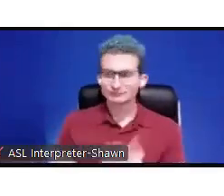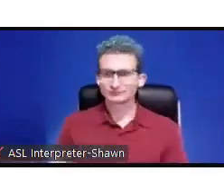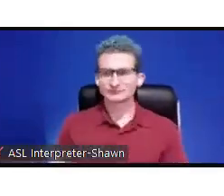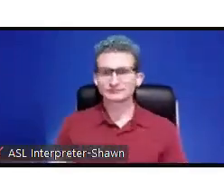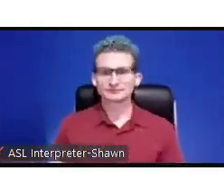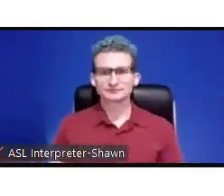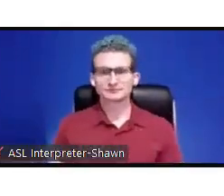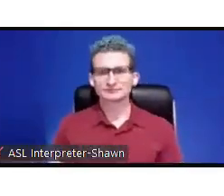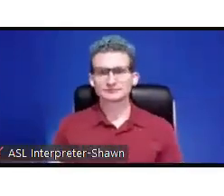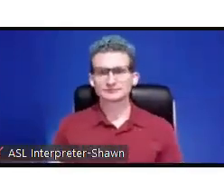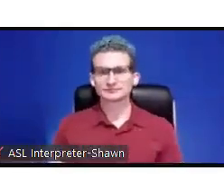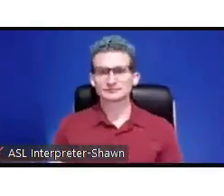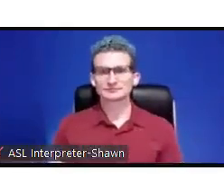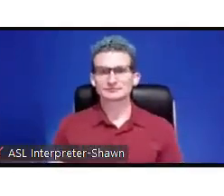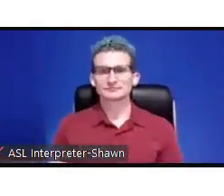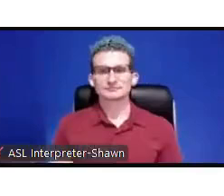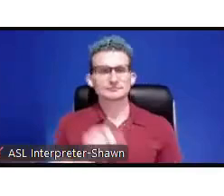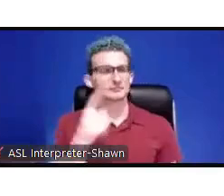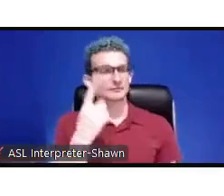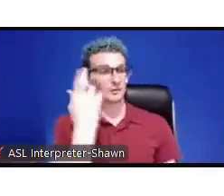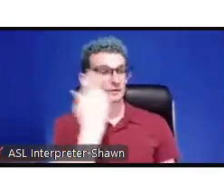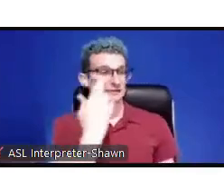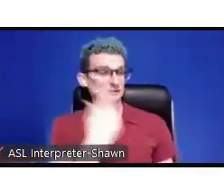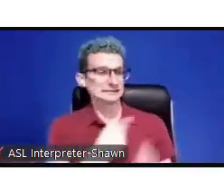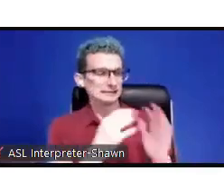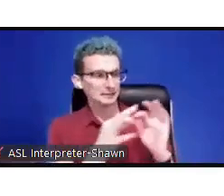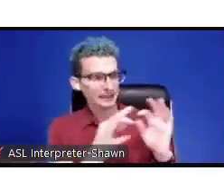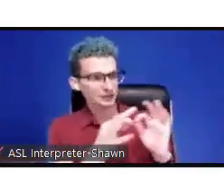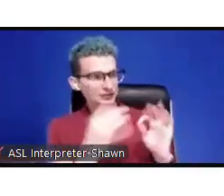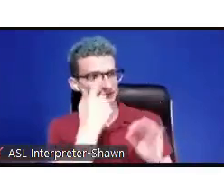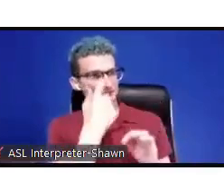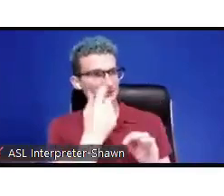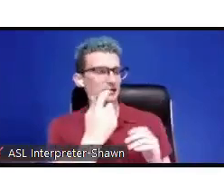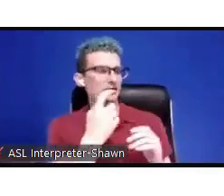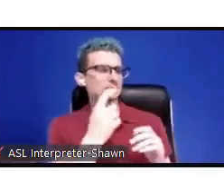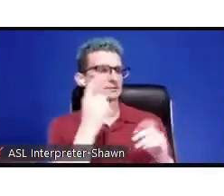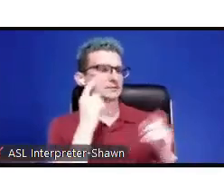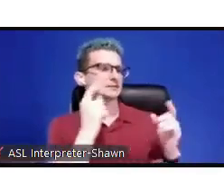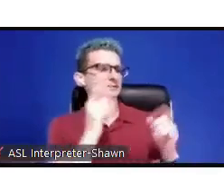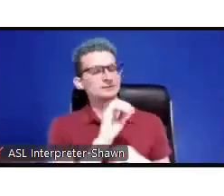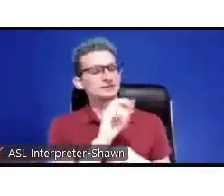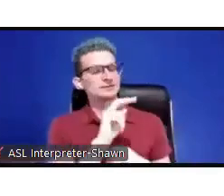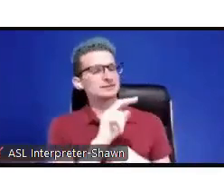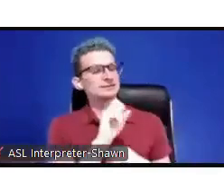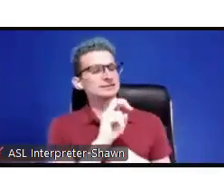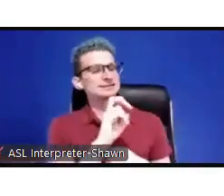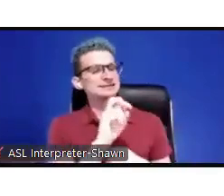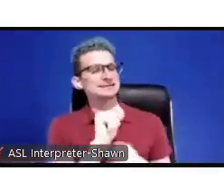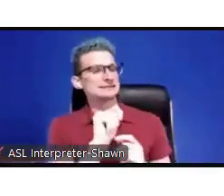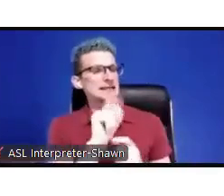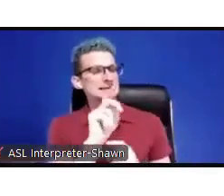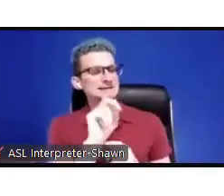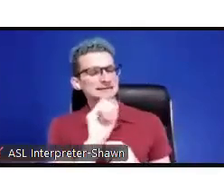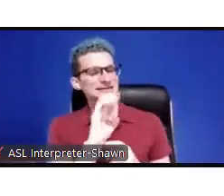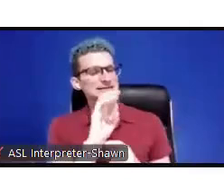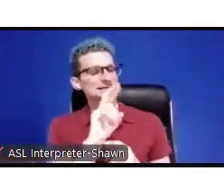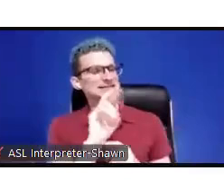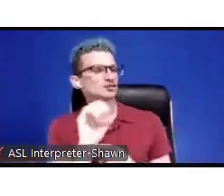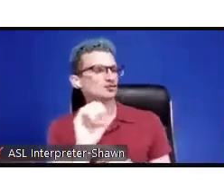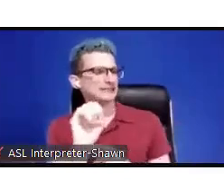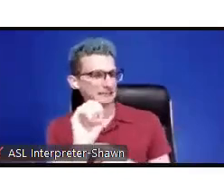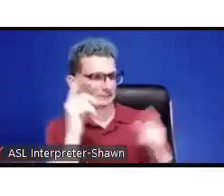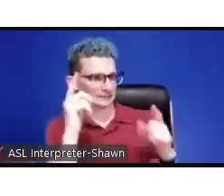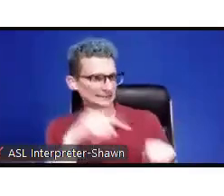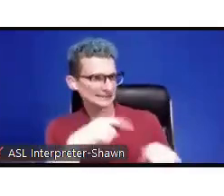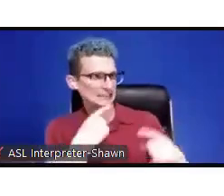The only reason I bring that up is because of the consent decree when it comes to the treatment and of our children